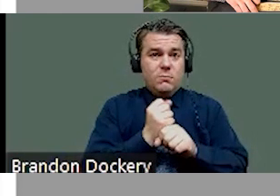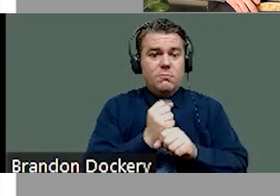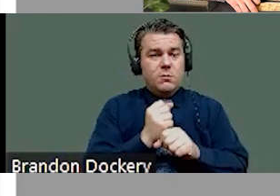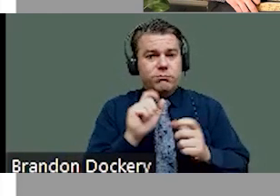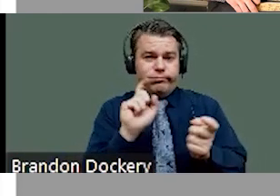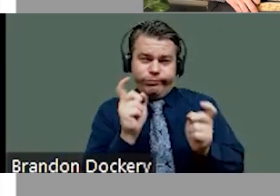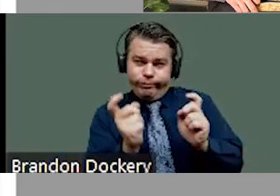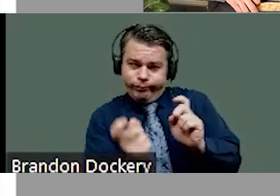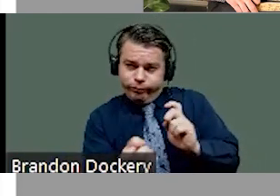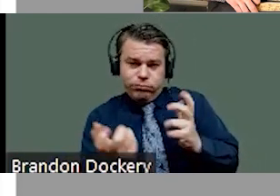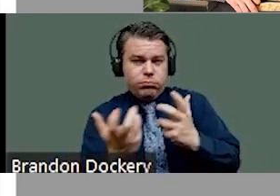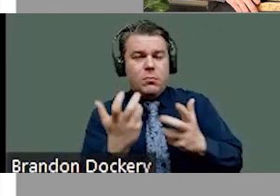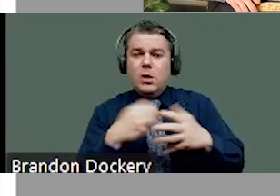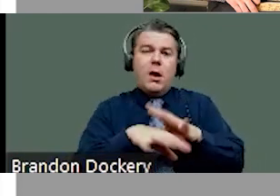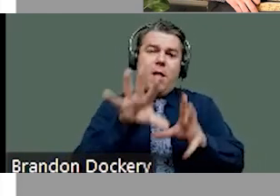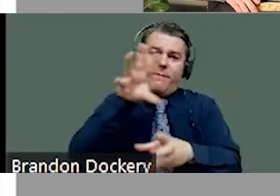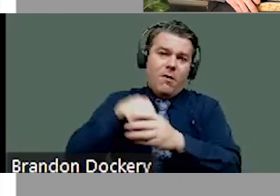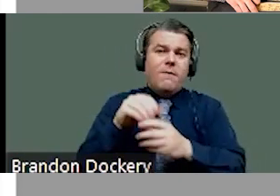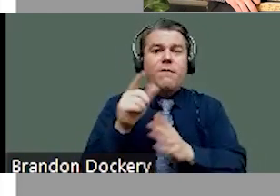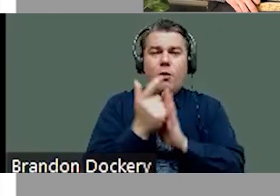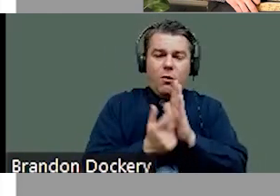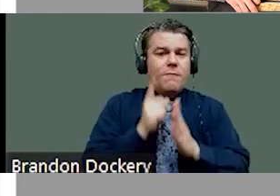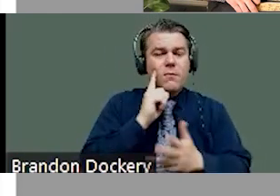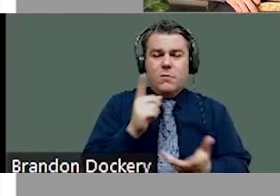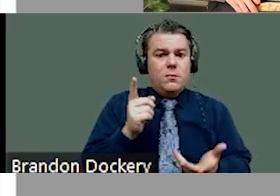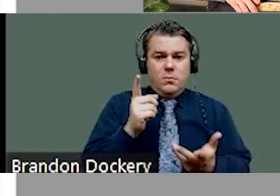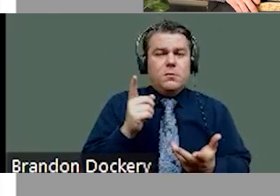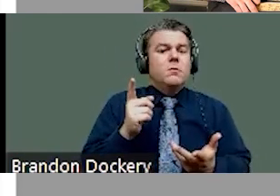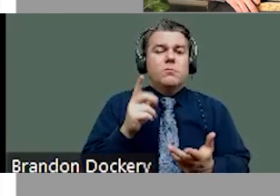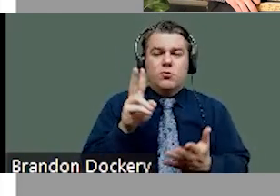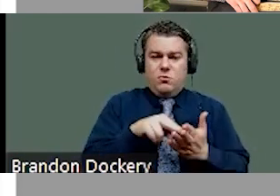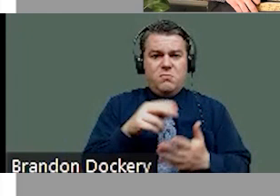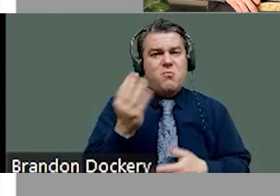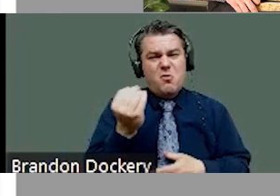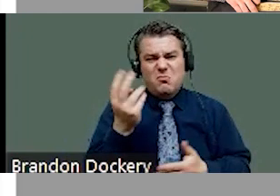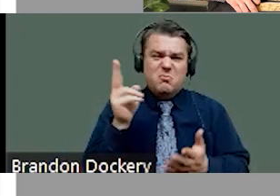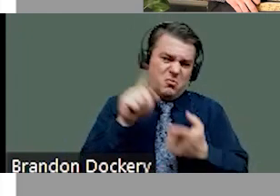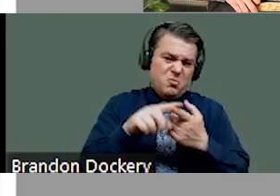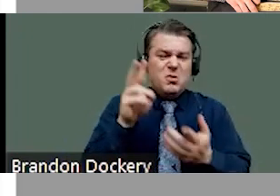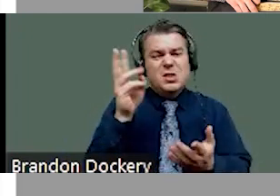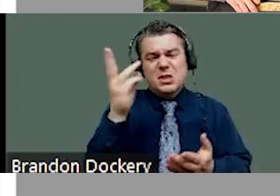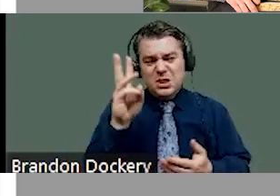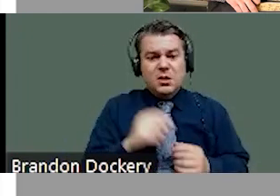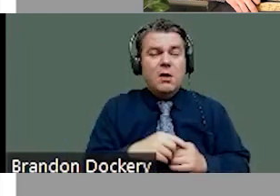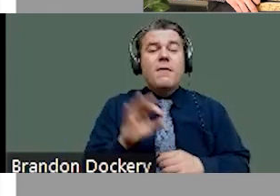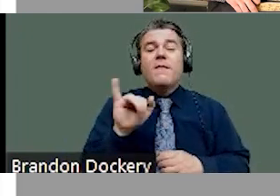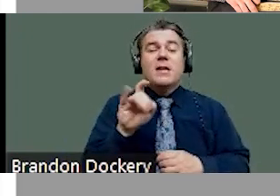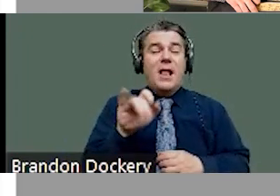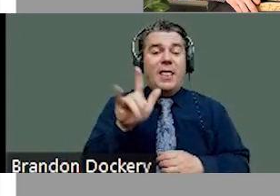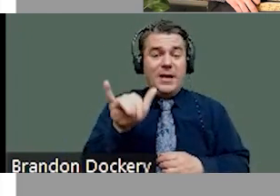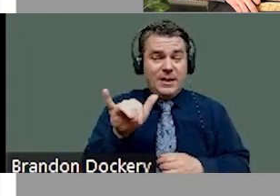into law in 2014, fully by 2016. We have the customized job development fidelity